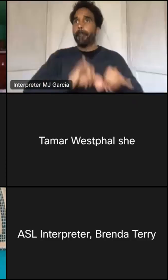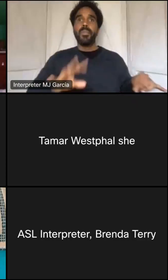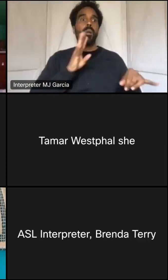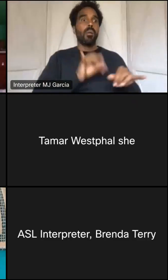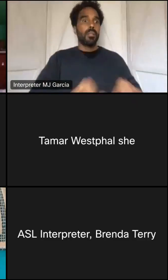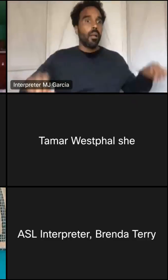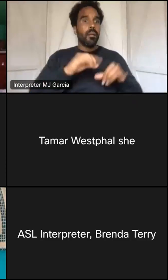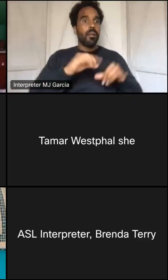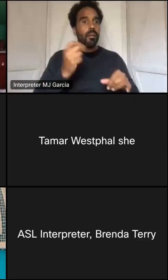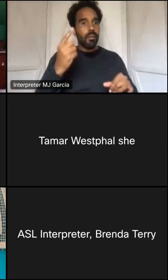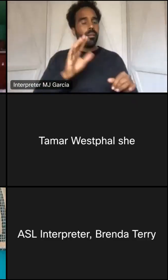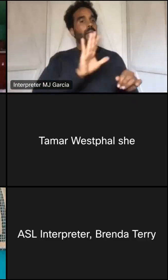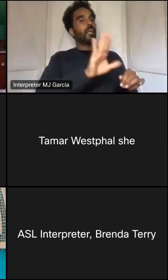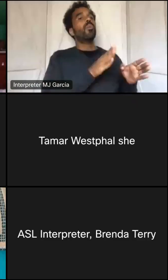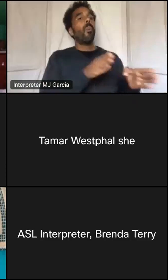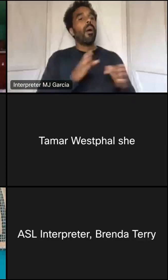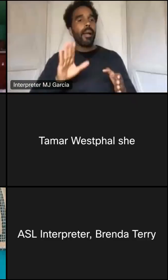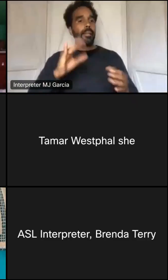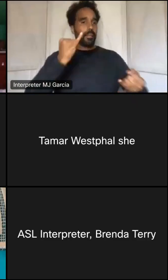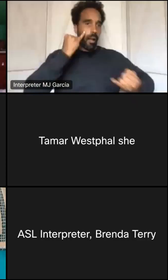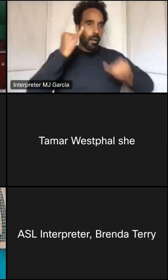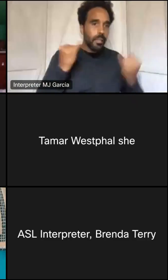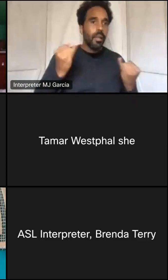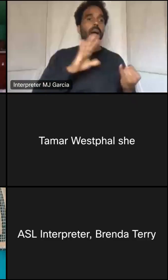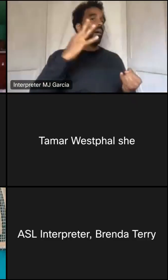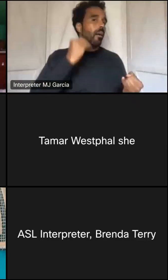way of doing things, a way that they can present, that they can